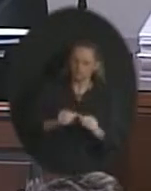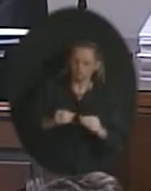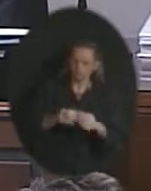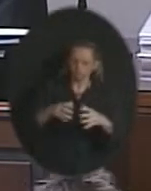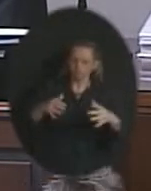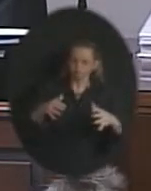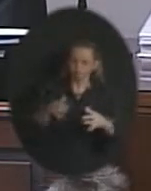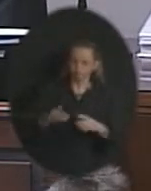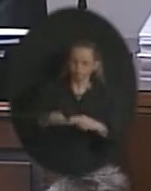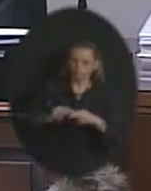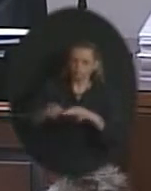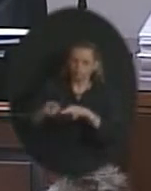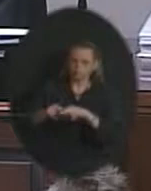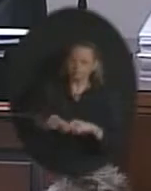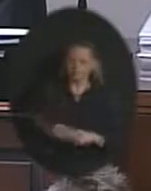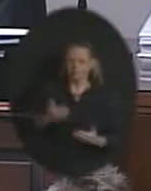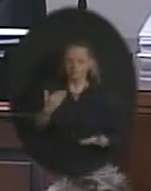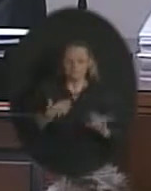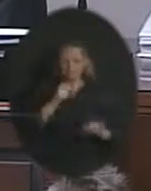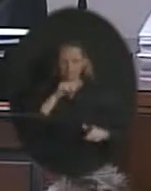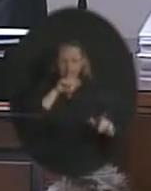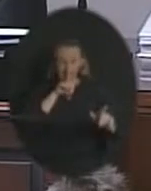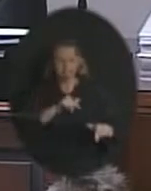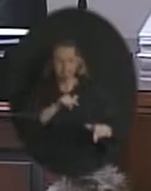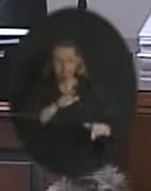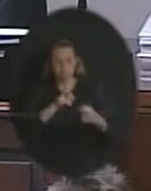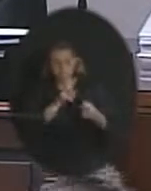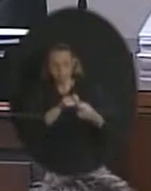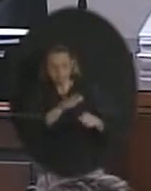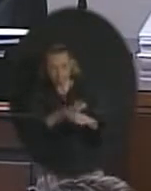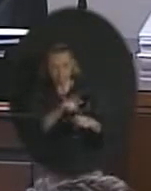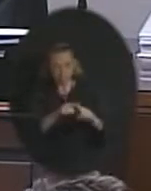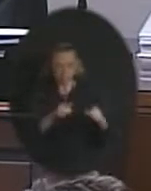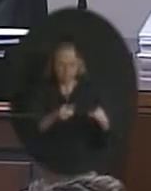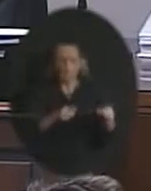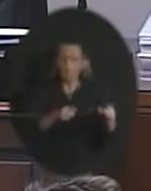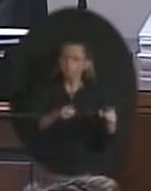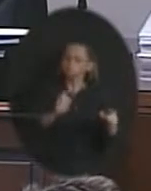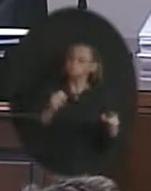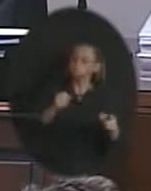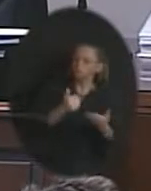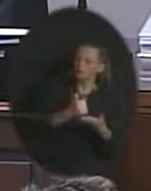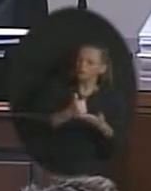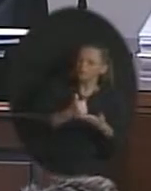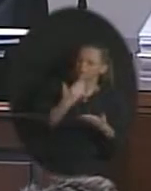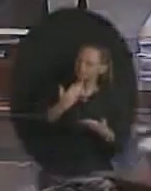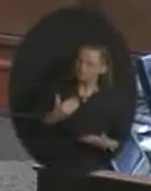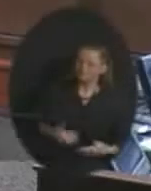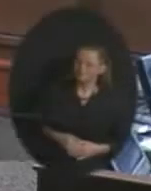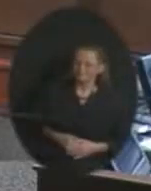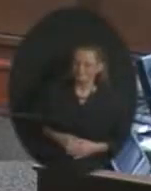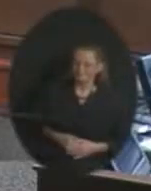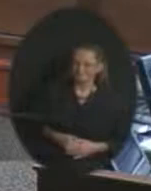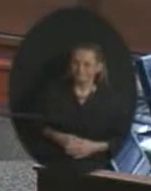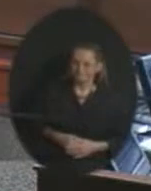I probably didn't answer your question specifically, but it was helpful. Thank you. You bet.